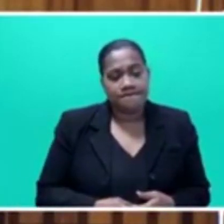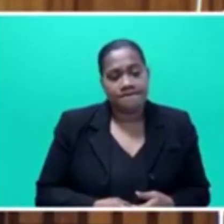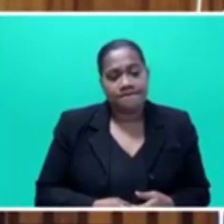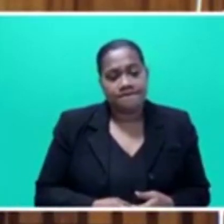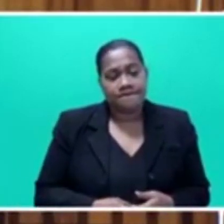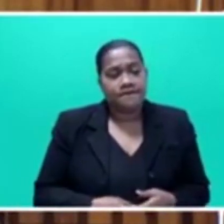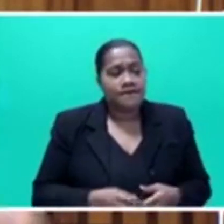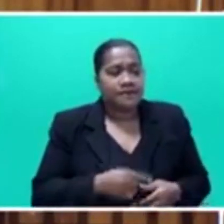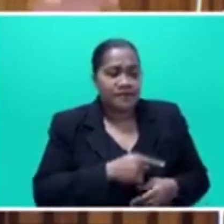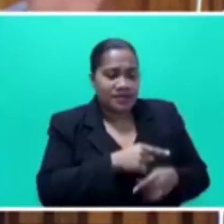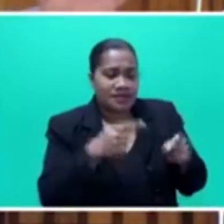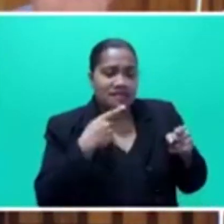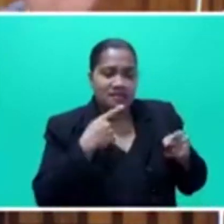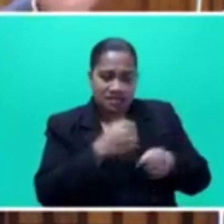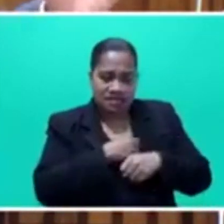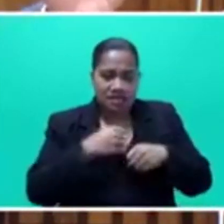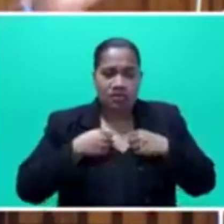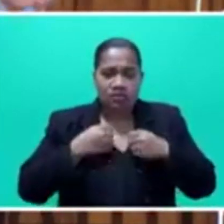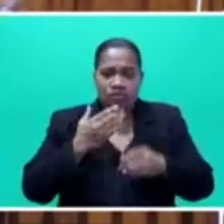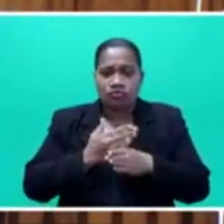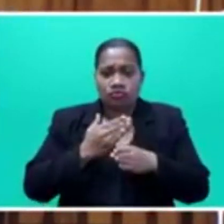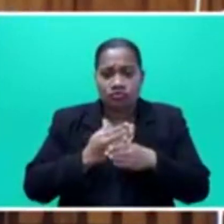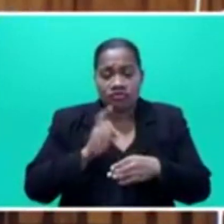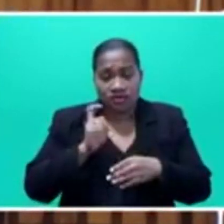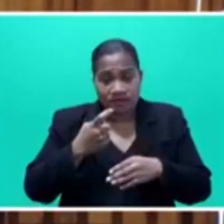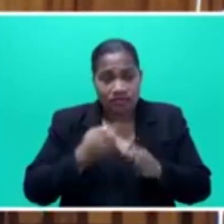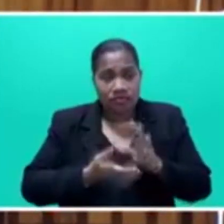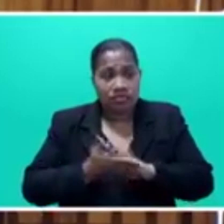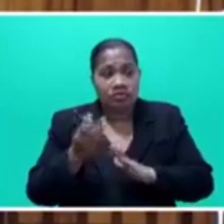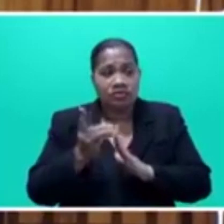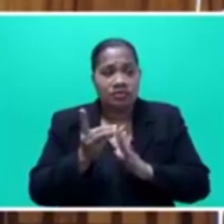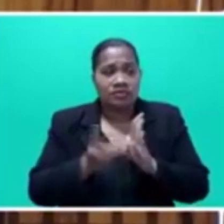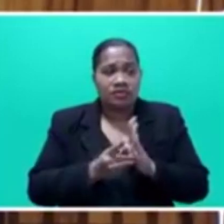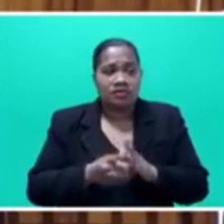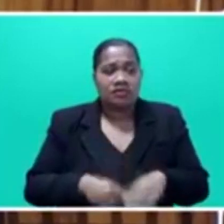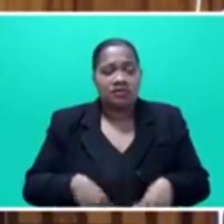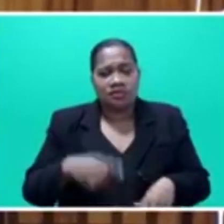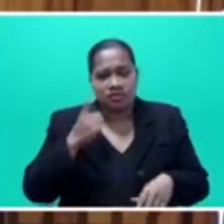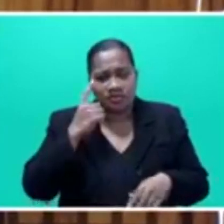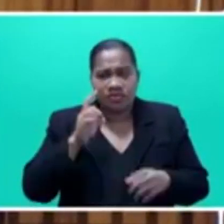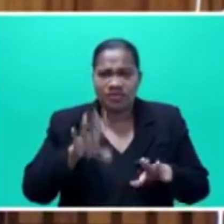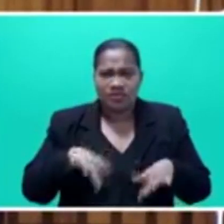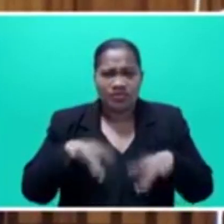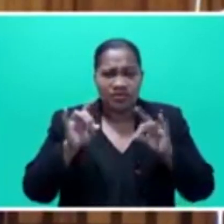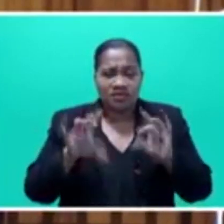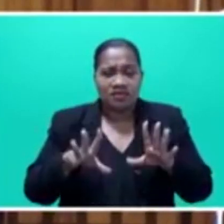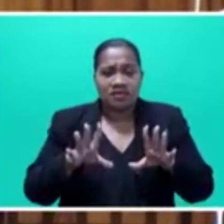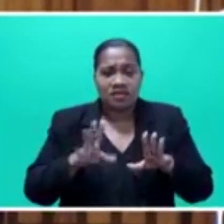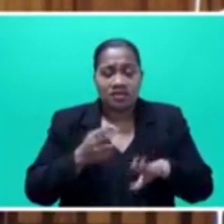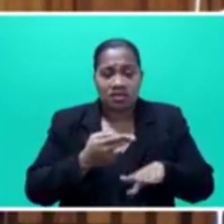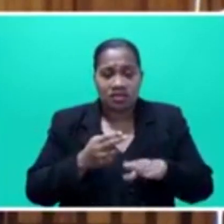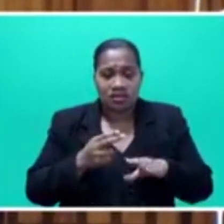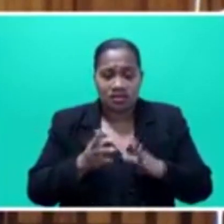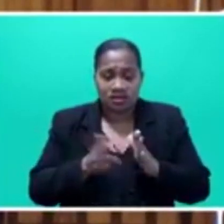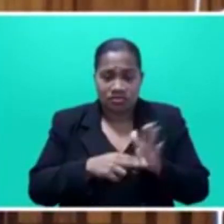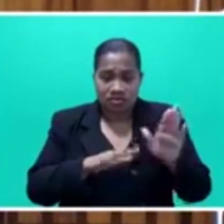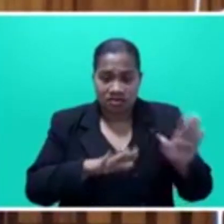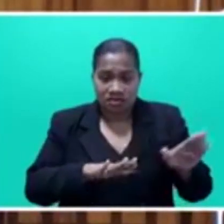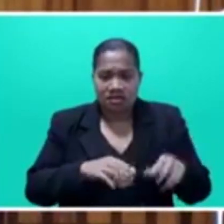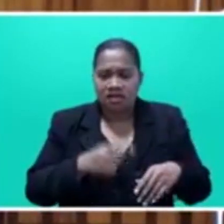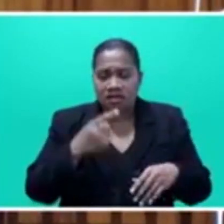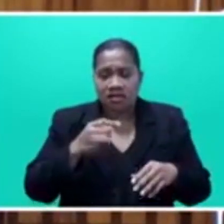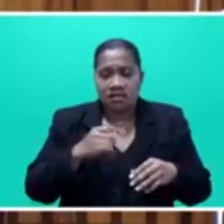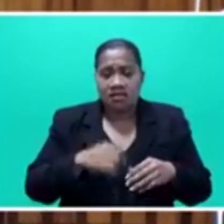They say it's our job. If you go to democracies, which they always like to quote Australia and New Zealand, the opposition has the